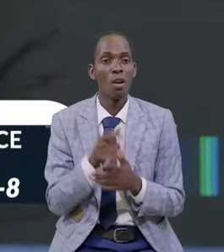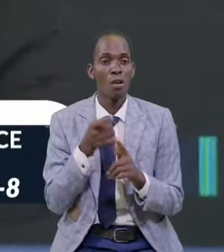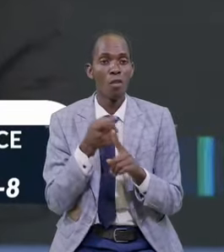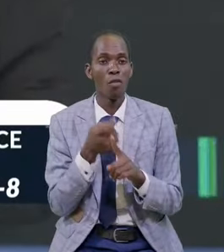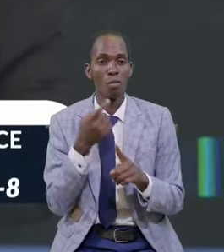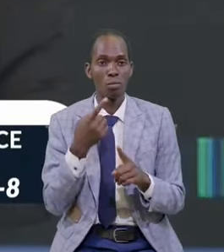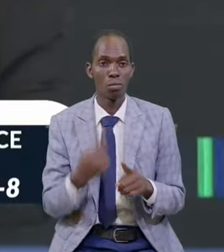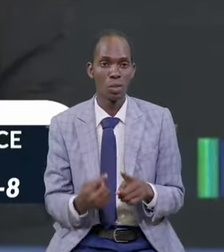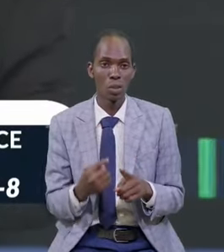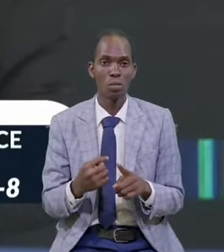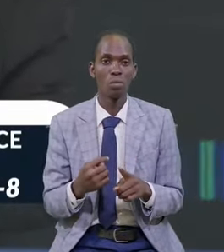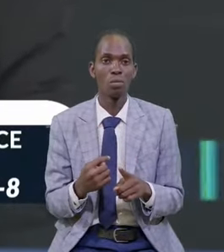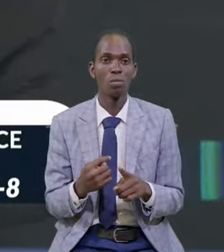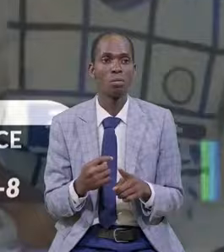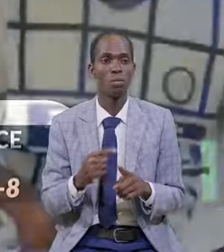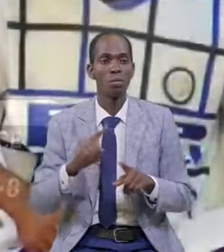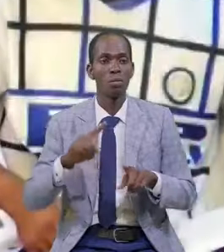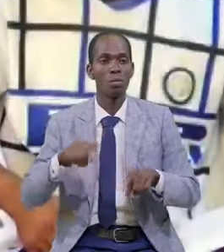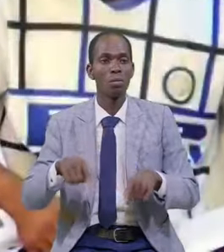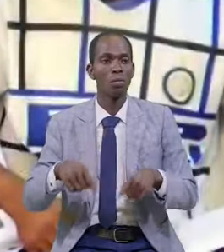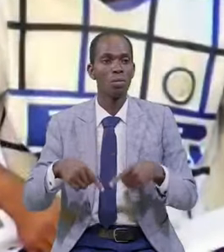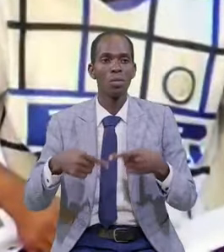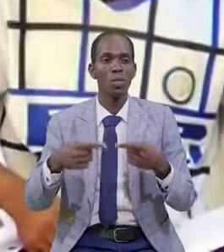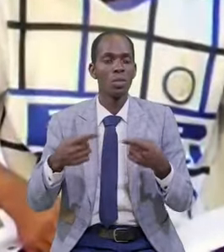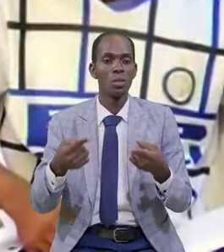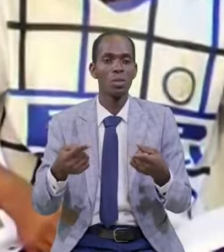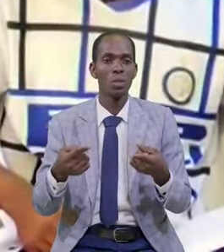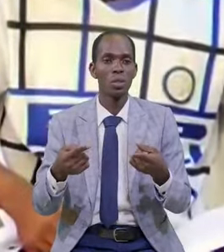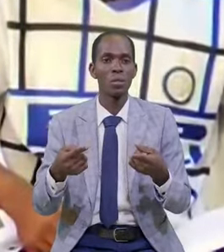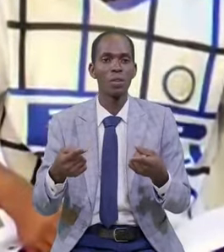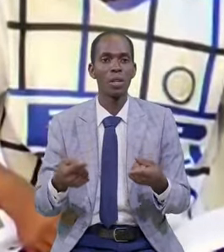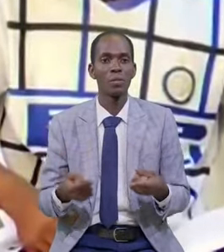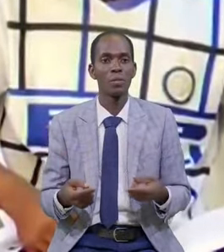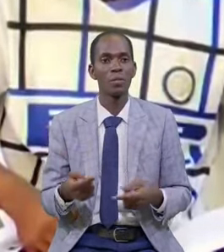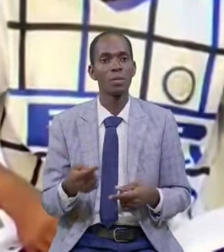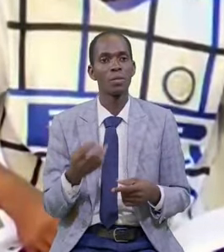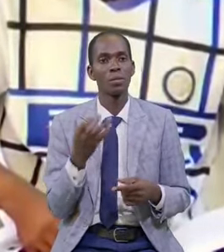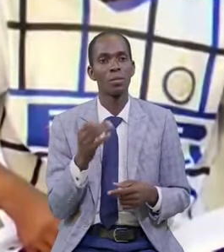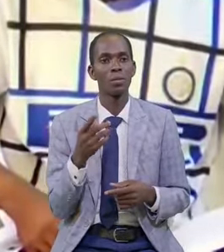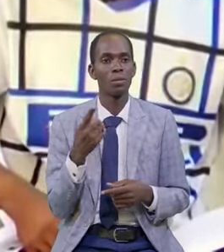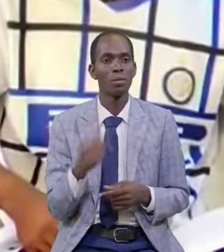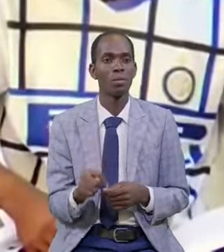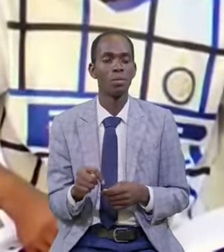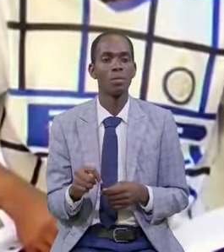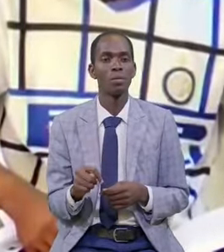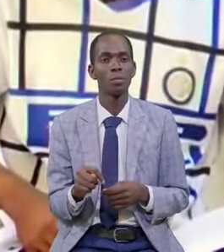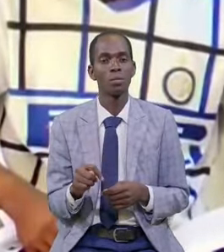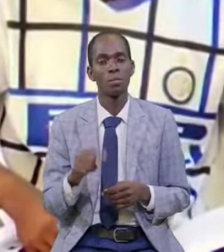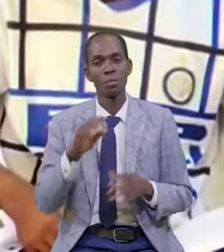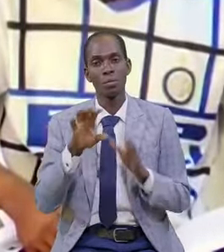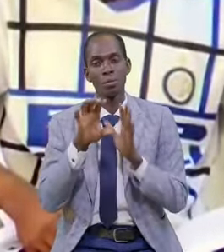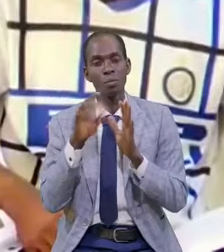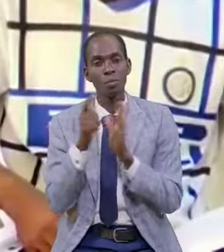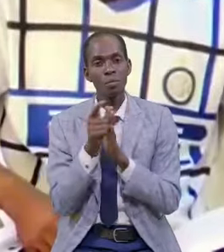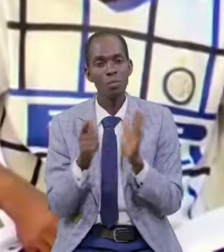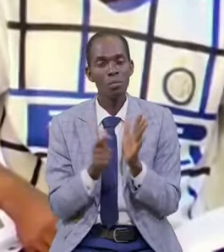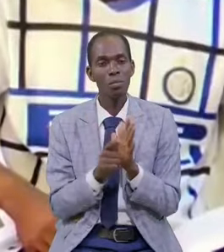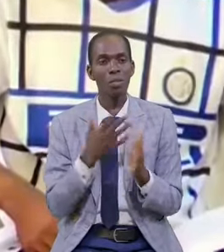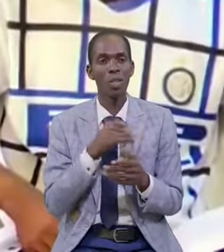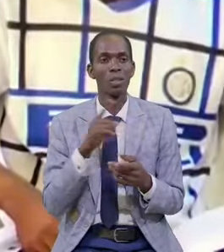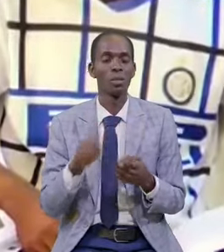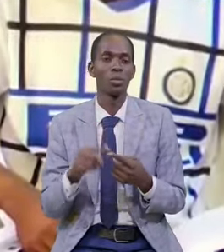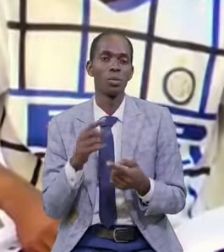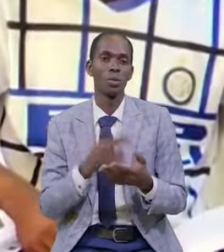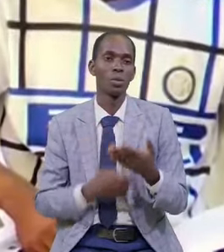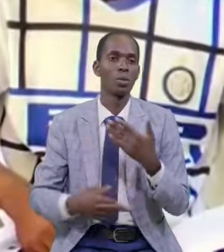going forth of the Commandment to restore and to build